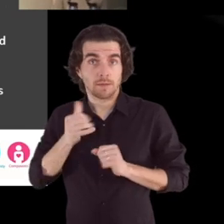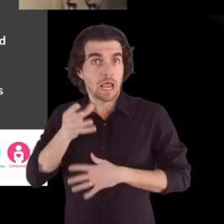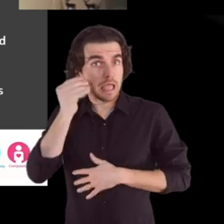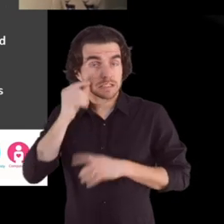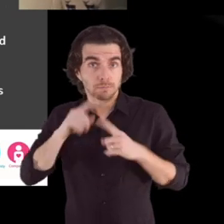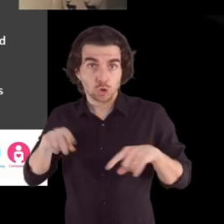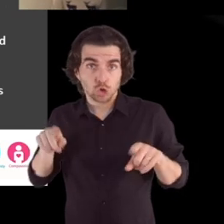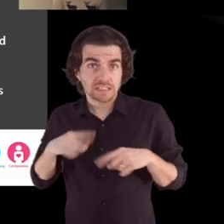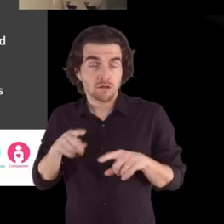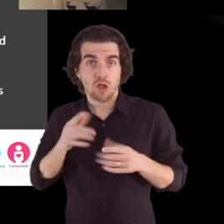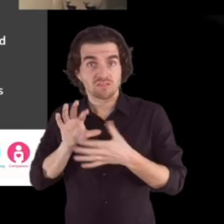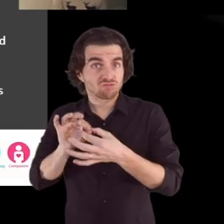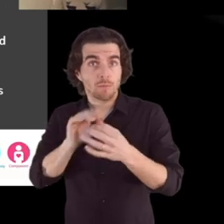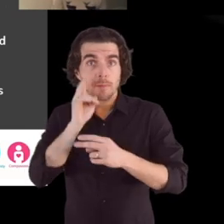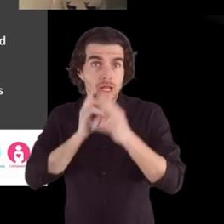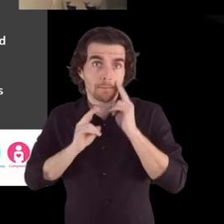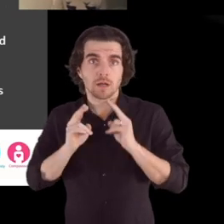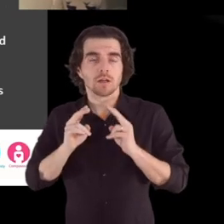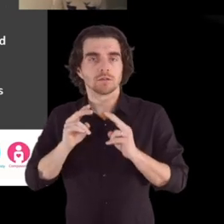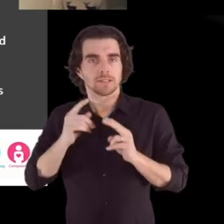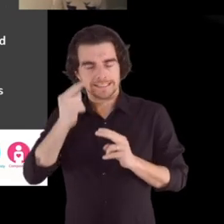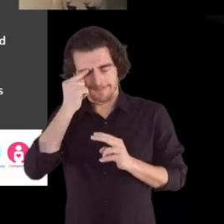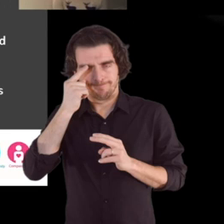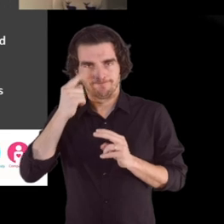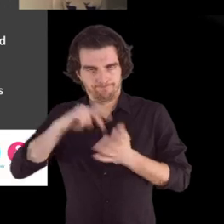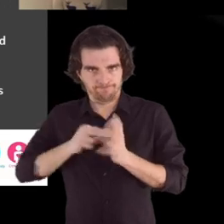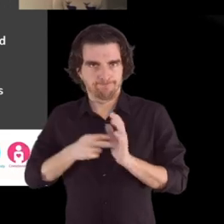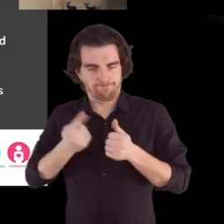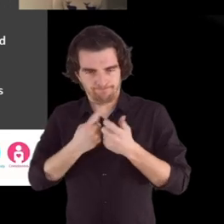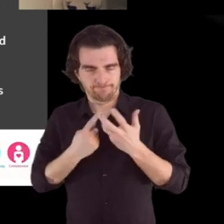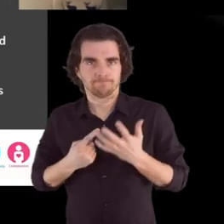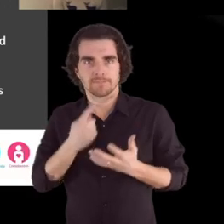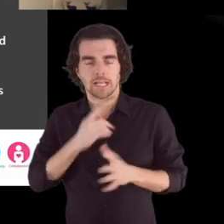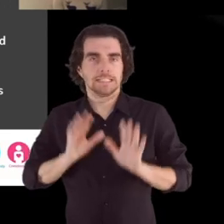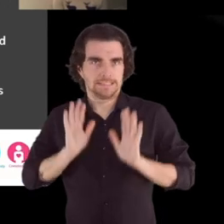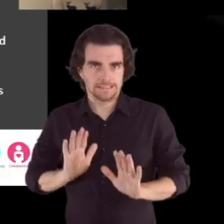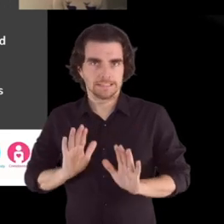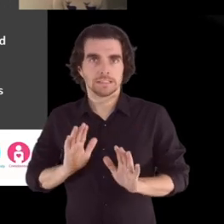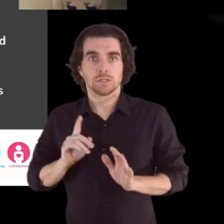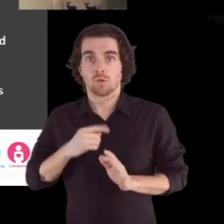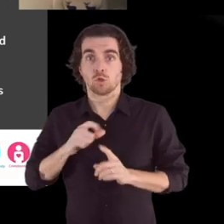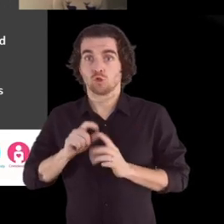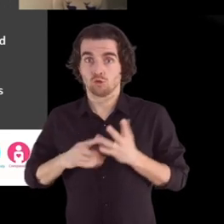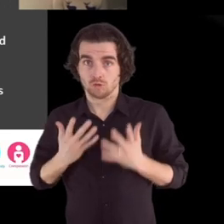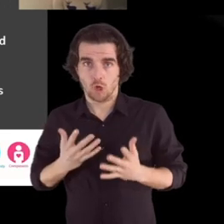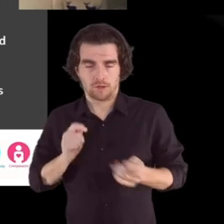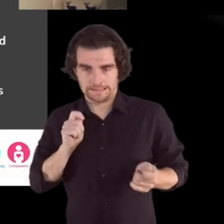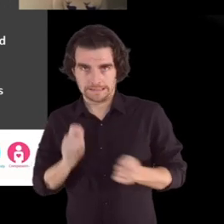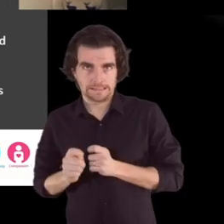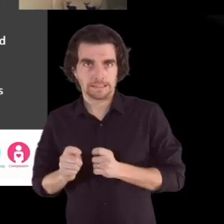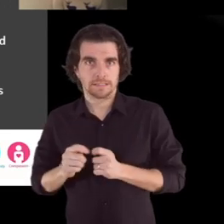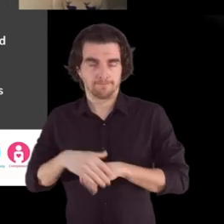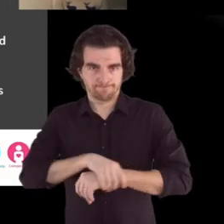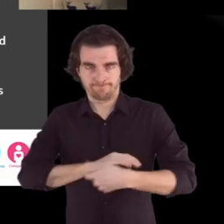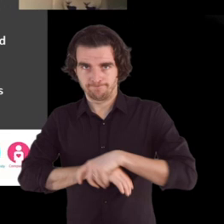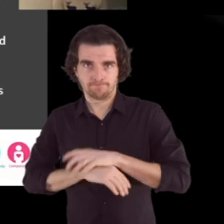know, maybe it's exercise, you know, listen to music or connecting with others. And I think it's about taking those strategies and seeing, okay, what can we do now to